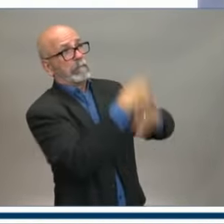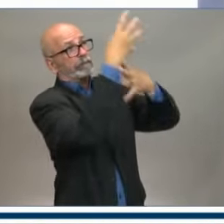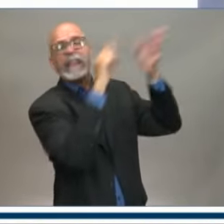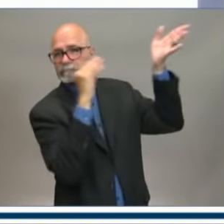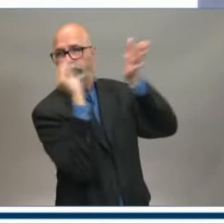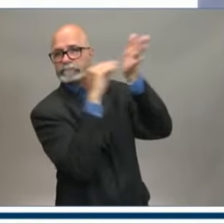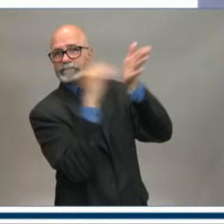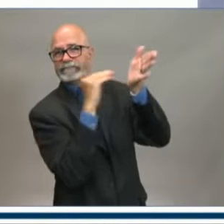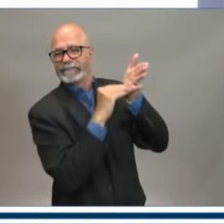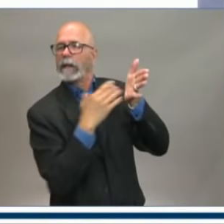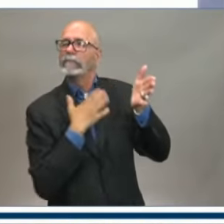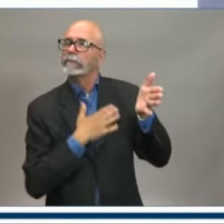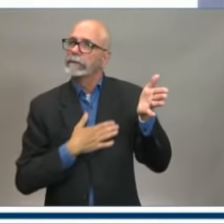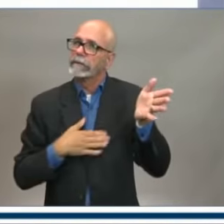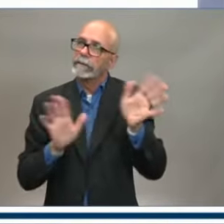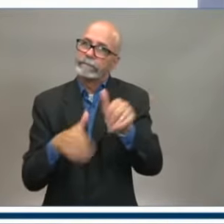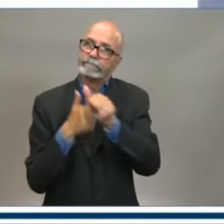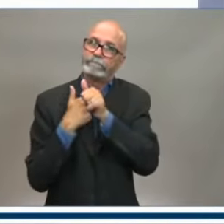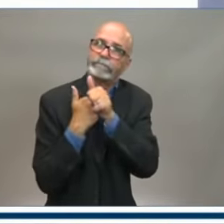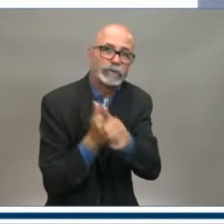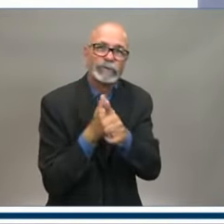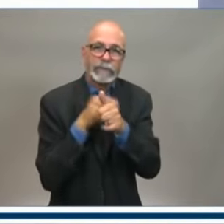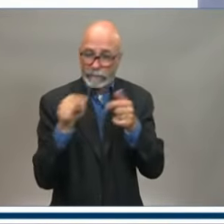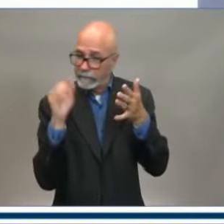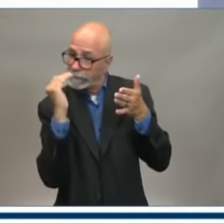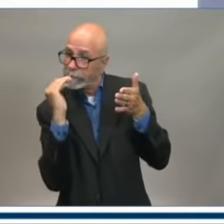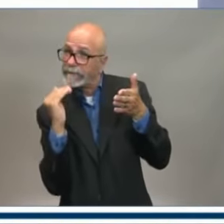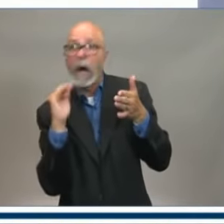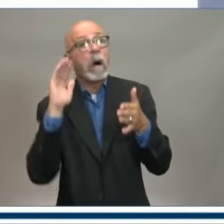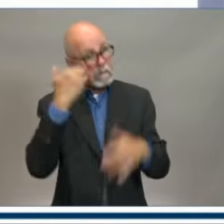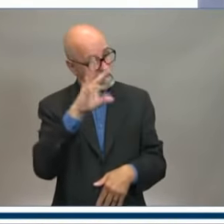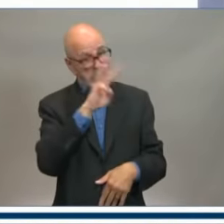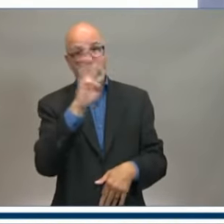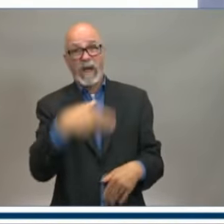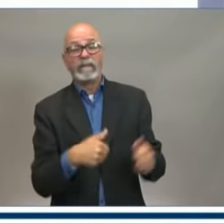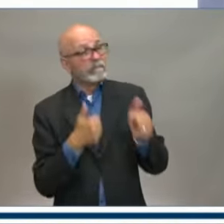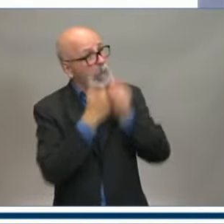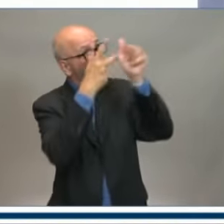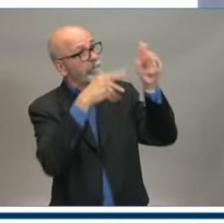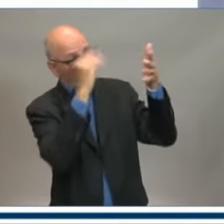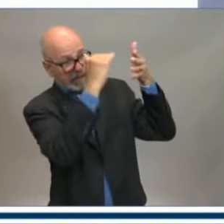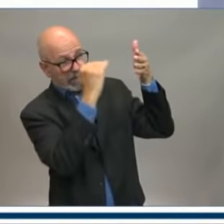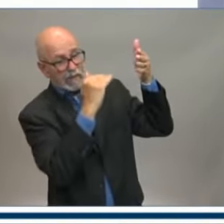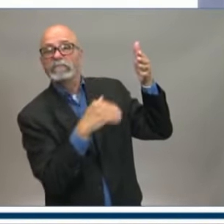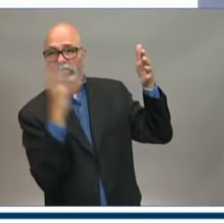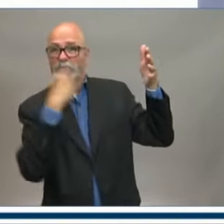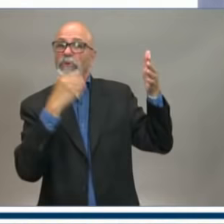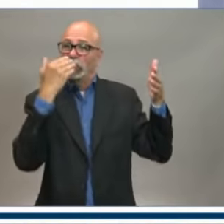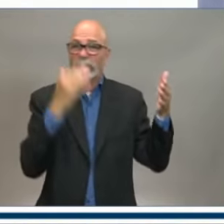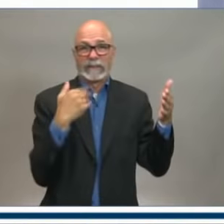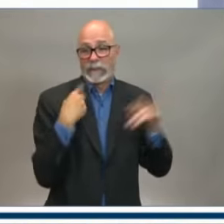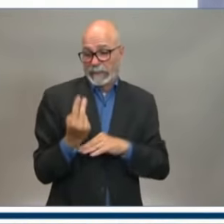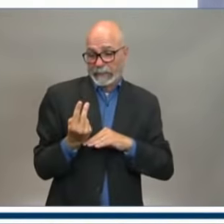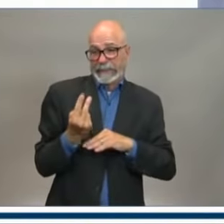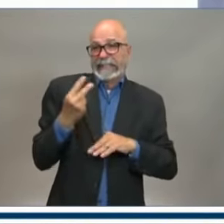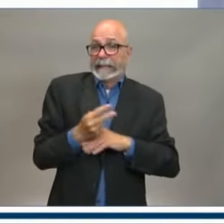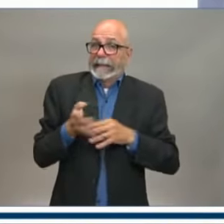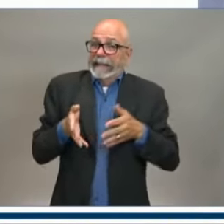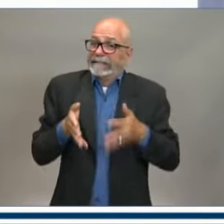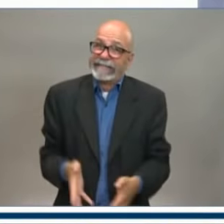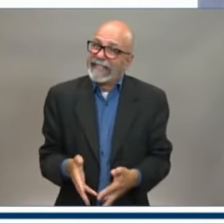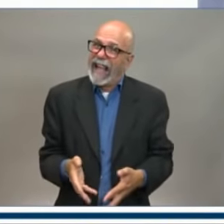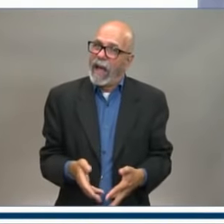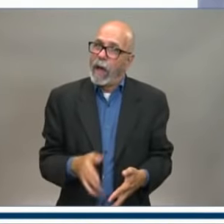The protocols are also available on our website, and we are 2 days away from reopening, and Dr. Strang and I are feeling